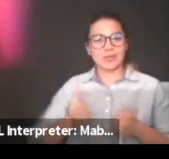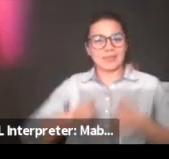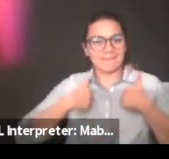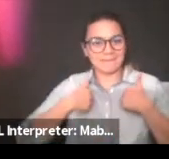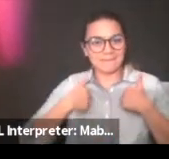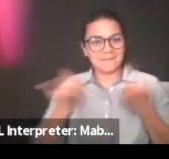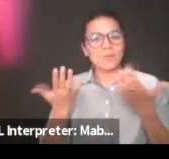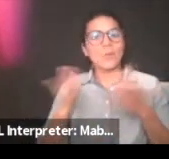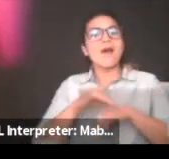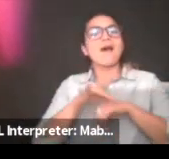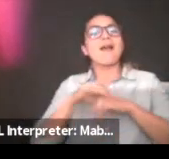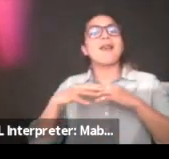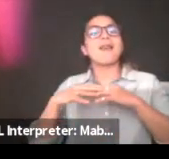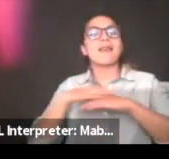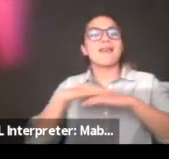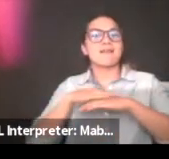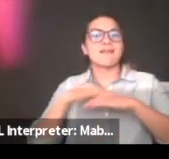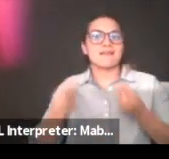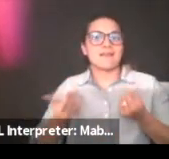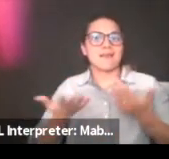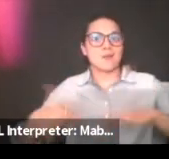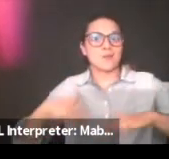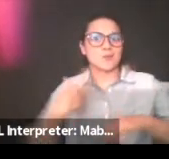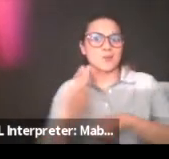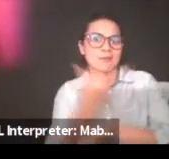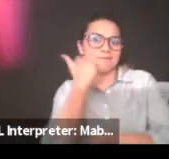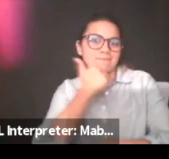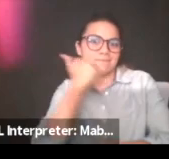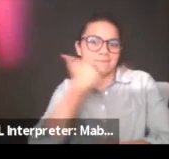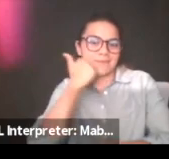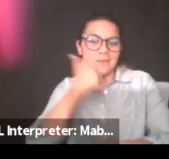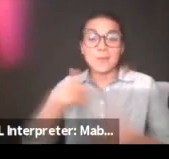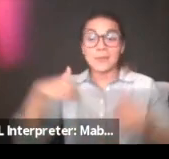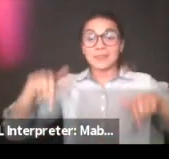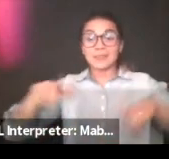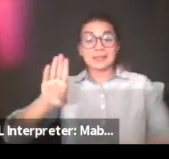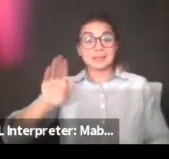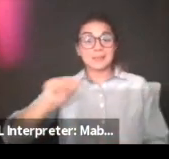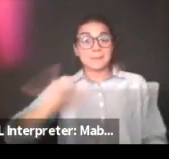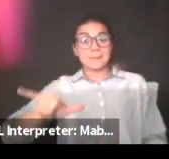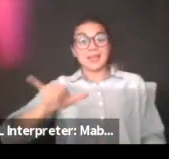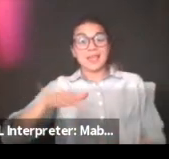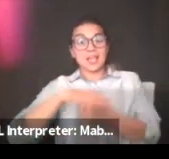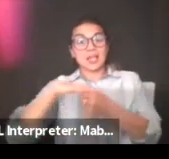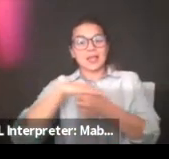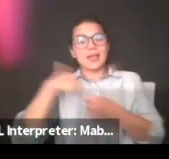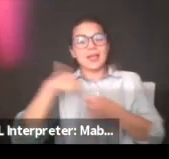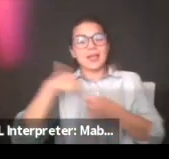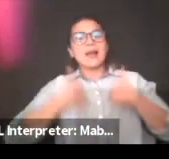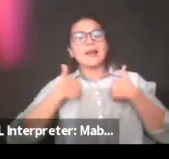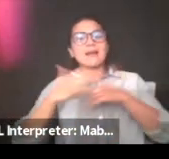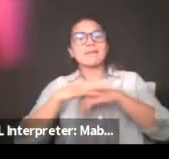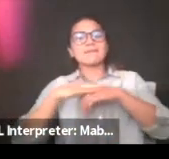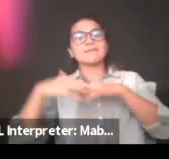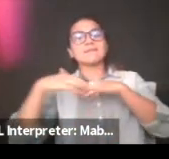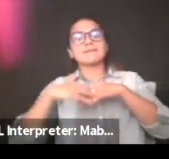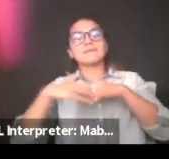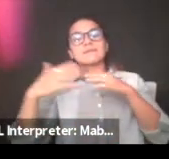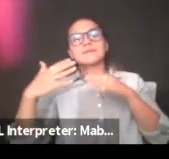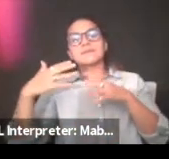acknowledge that. And I too, here in the Bay Area, live on Chichonio Ohlone land that was not